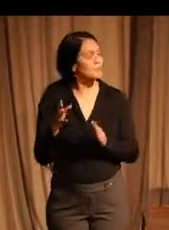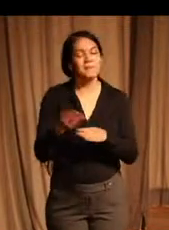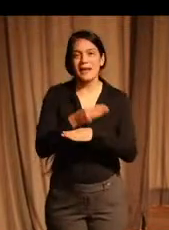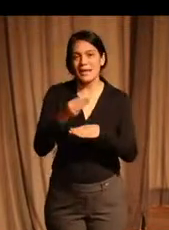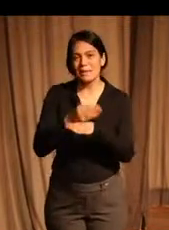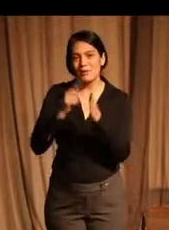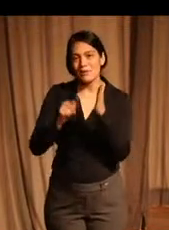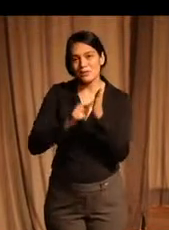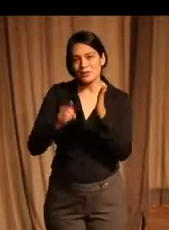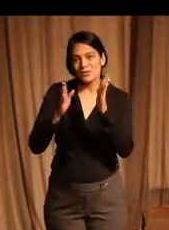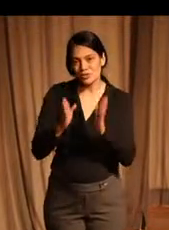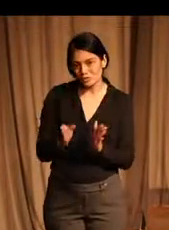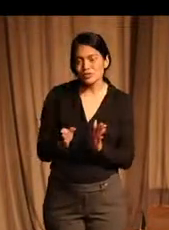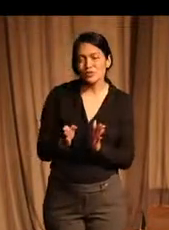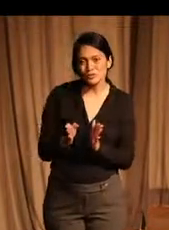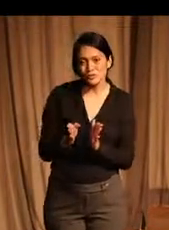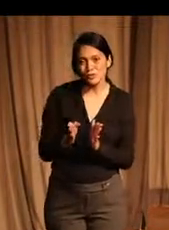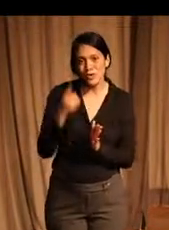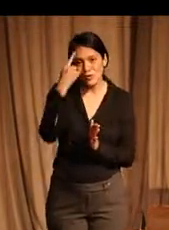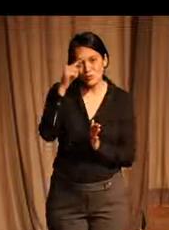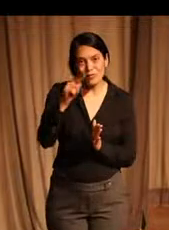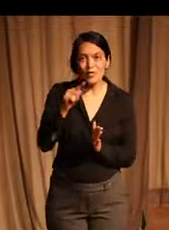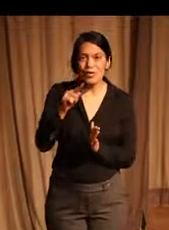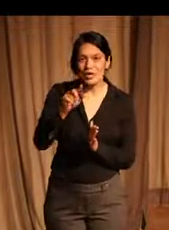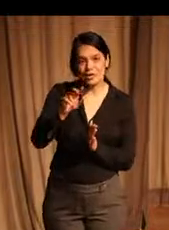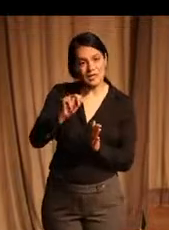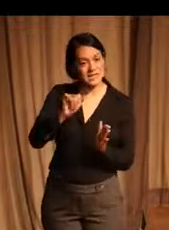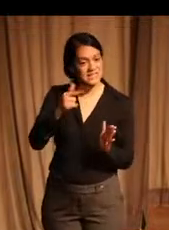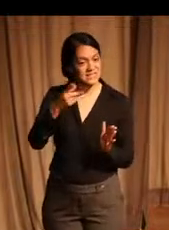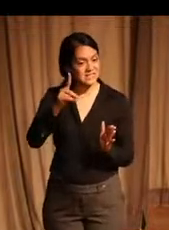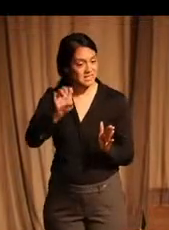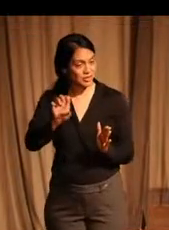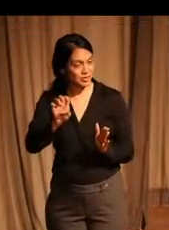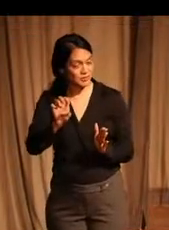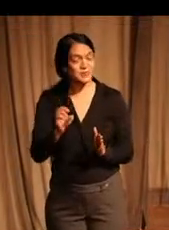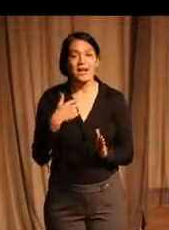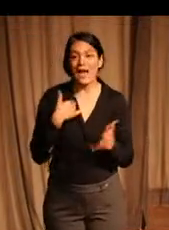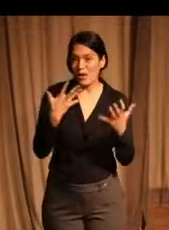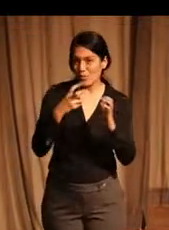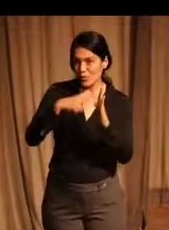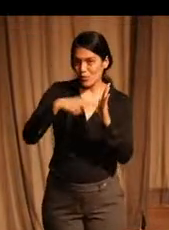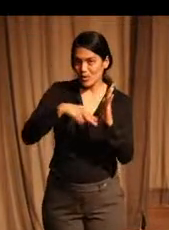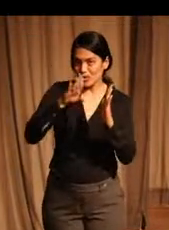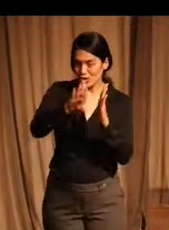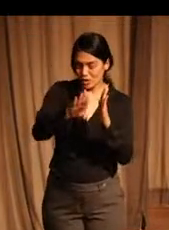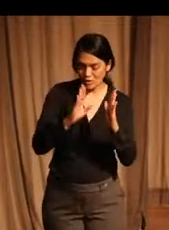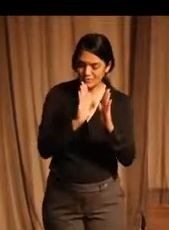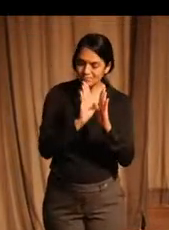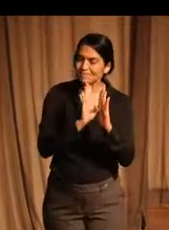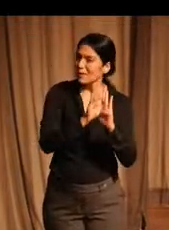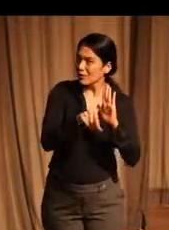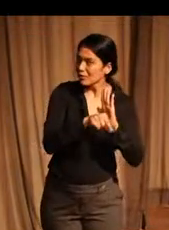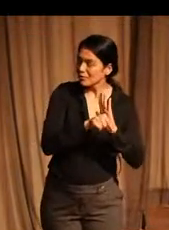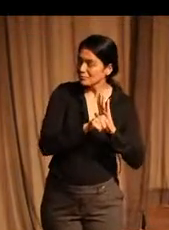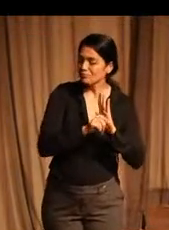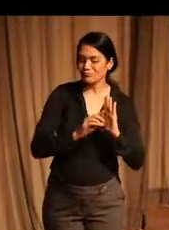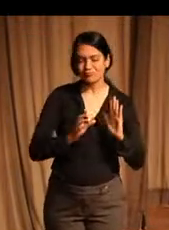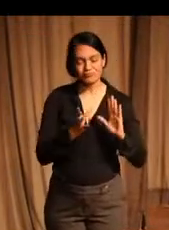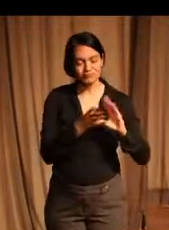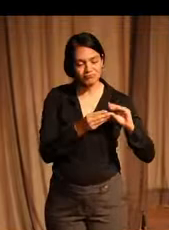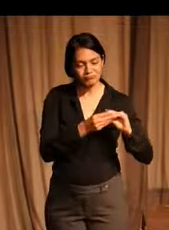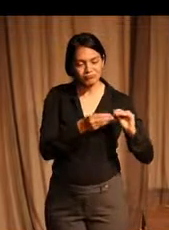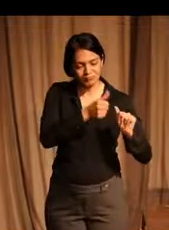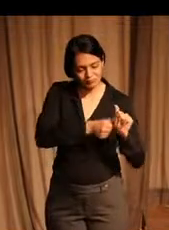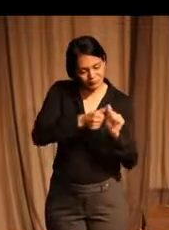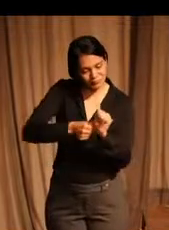community archivist Nadege Green. I'd like to read their bios. But first, we'd like to thank our founding sponsor, the